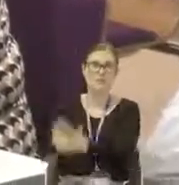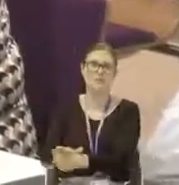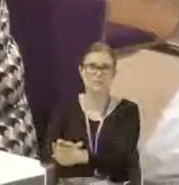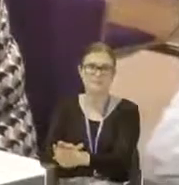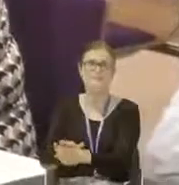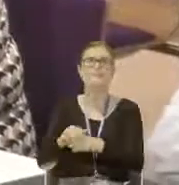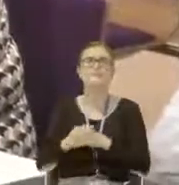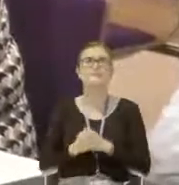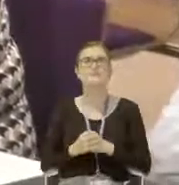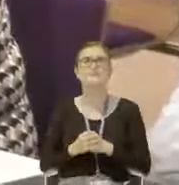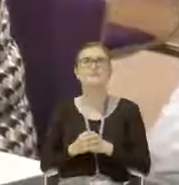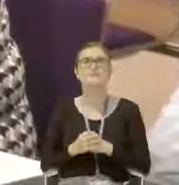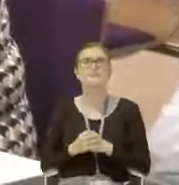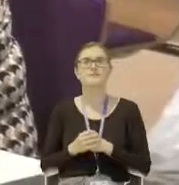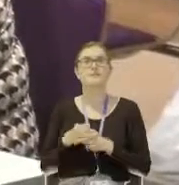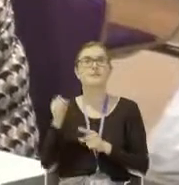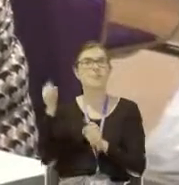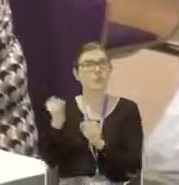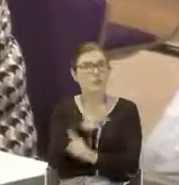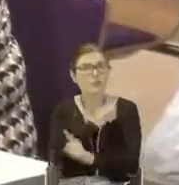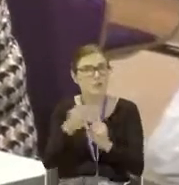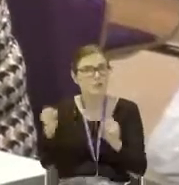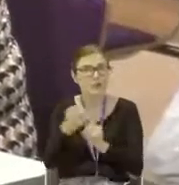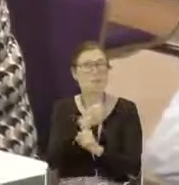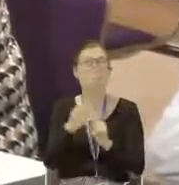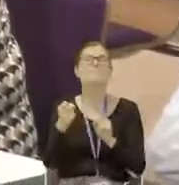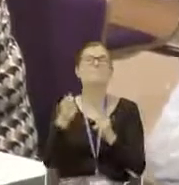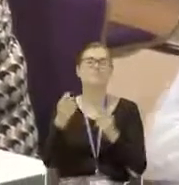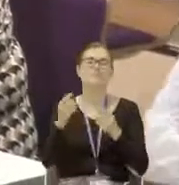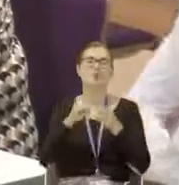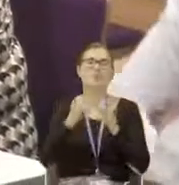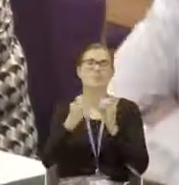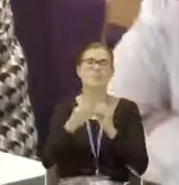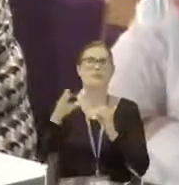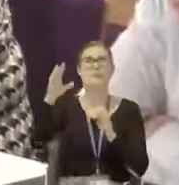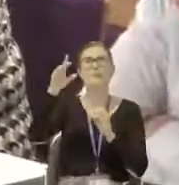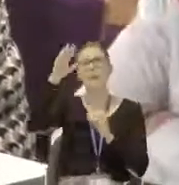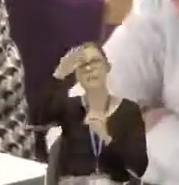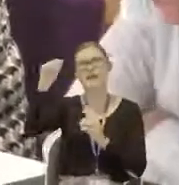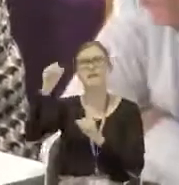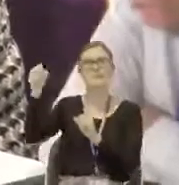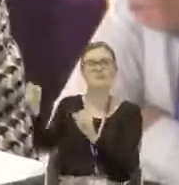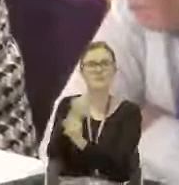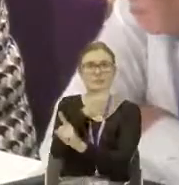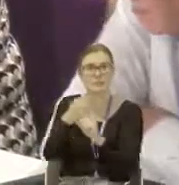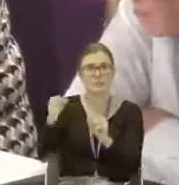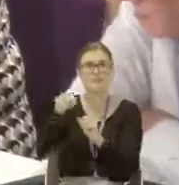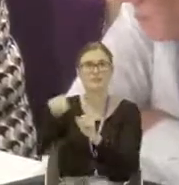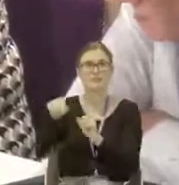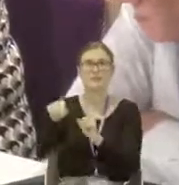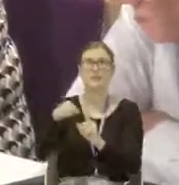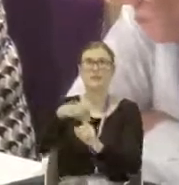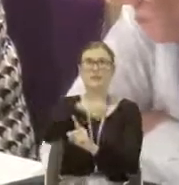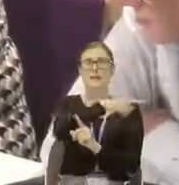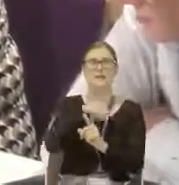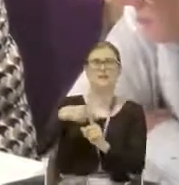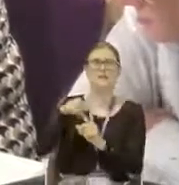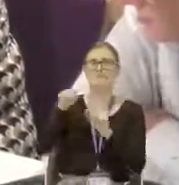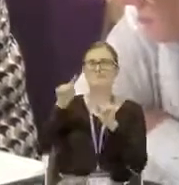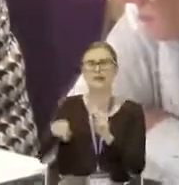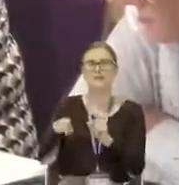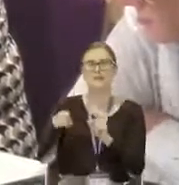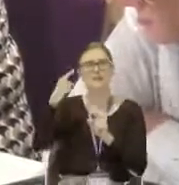increasing tremendously. We must act. We, the local leaders, are in the forefront of